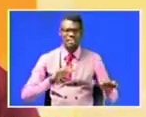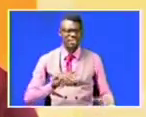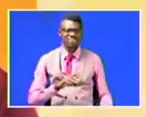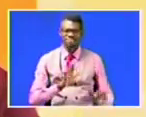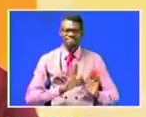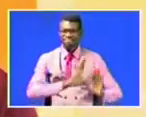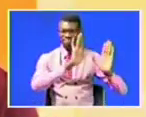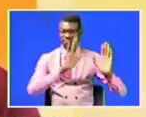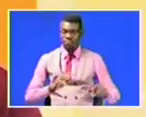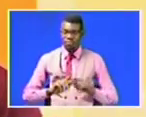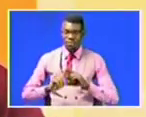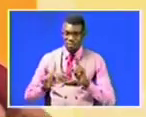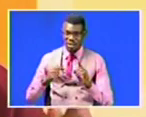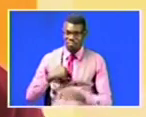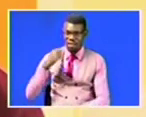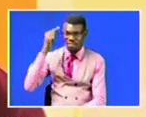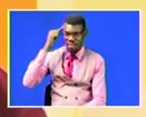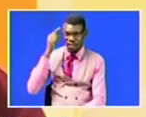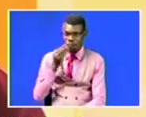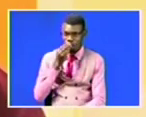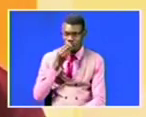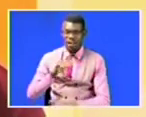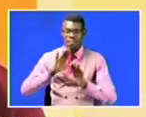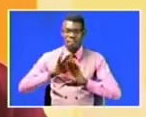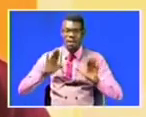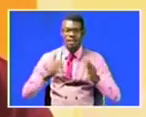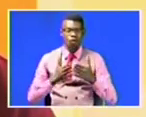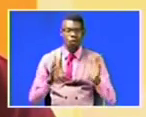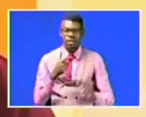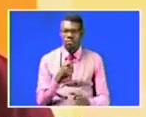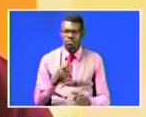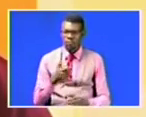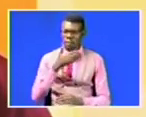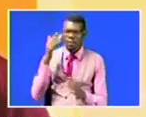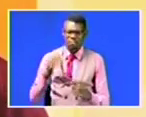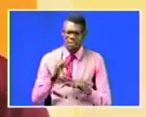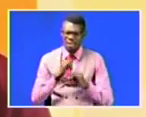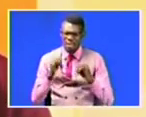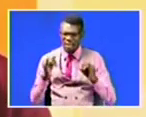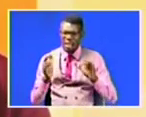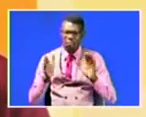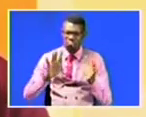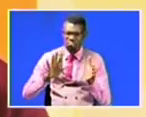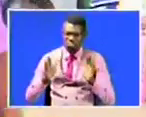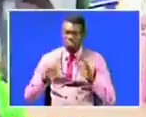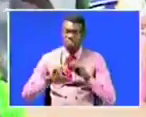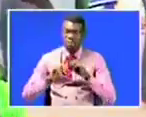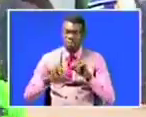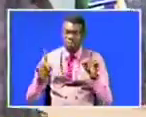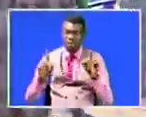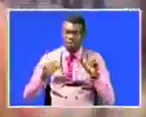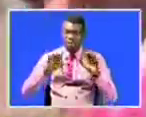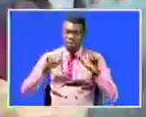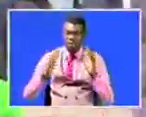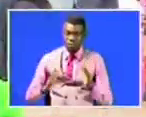me personally, I prefer food from the open air market that doesn't look so clean, but yet it's from the farmer